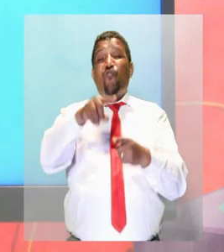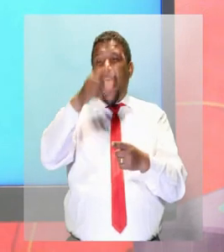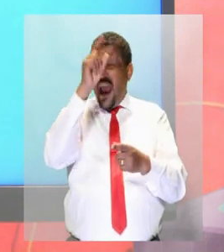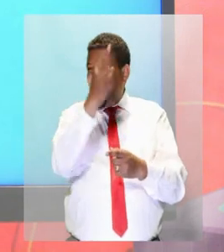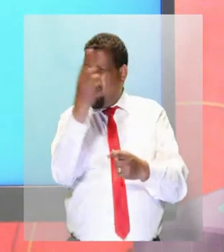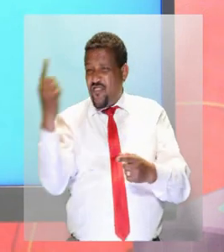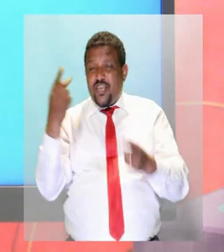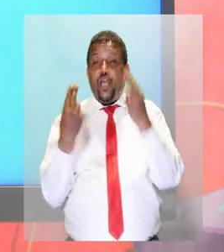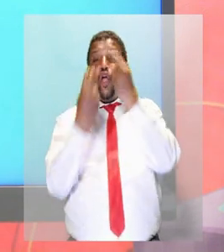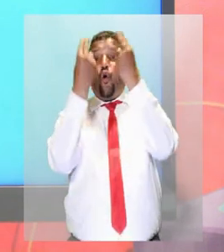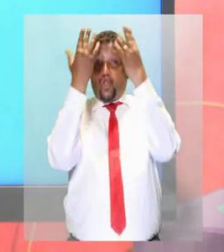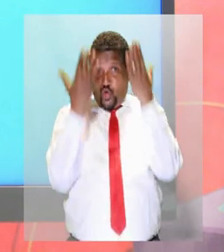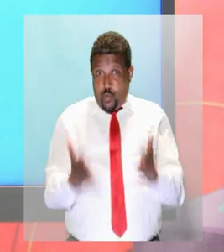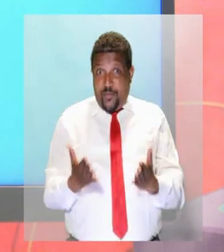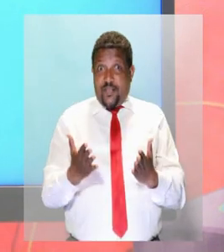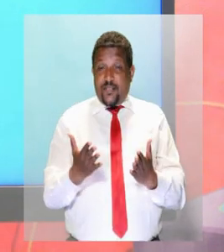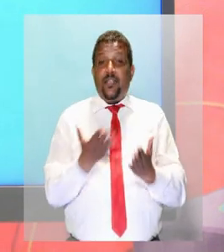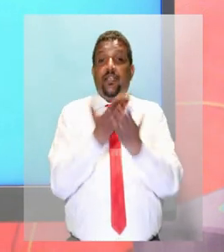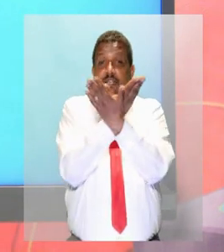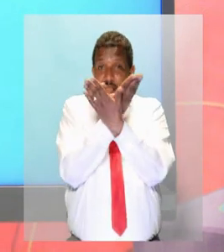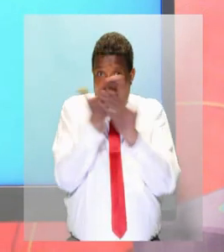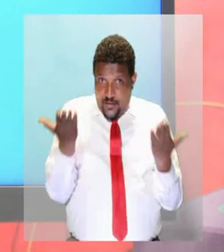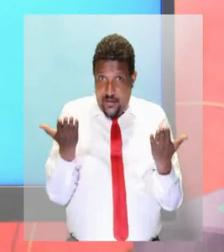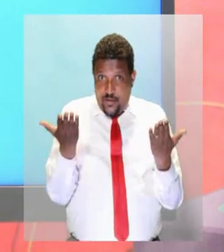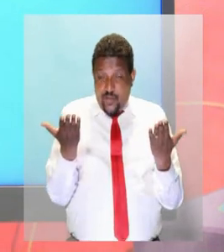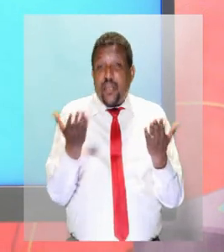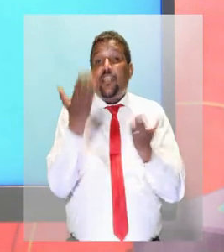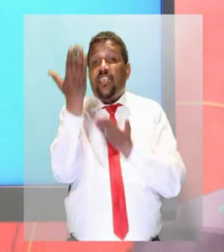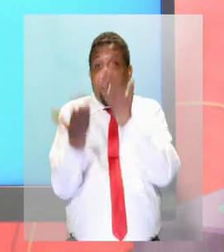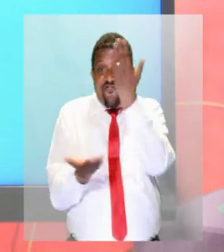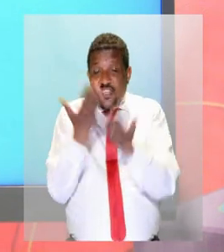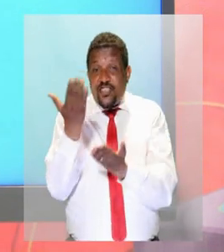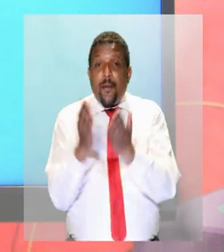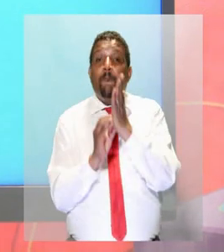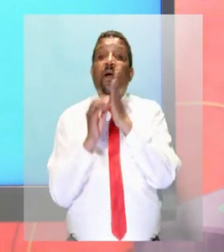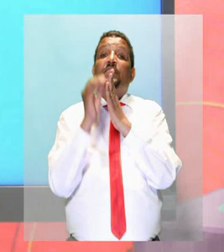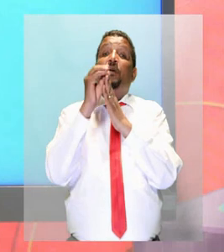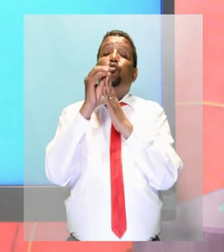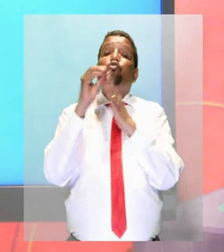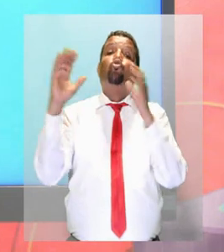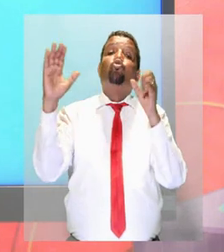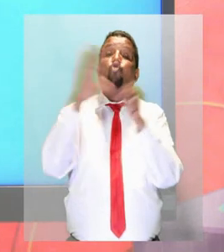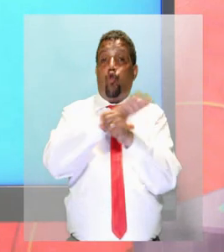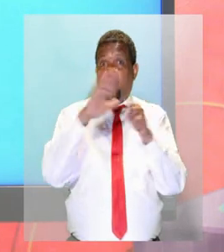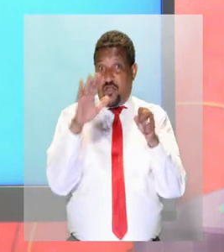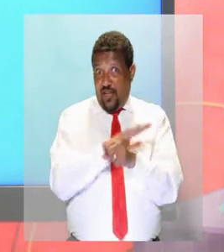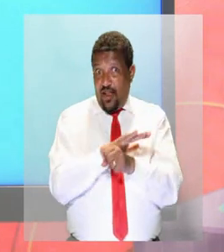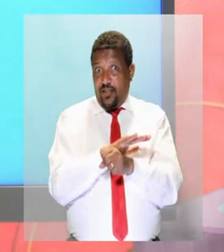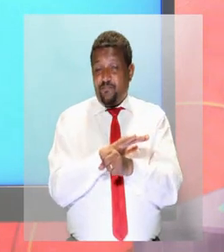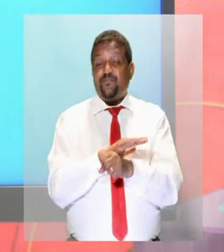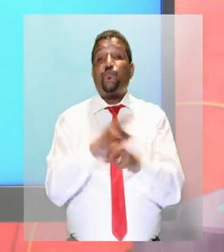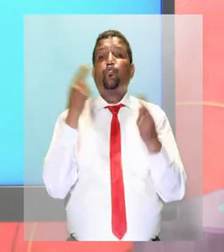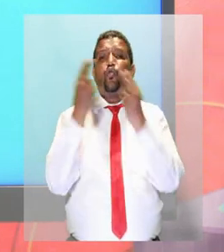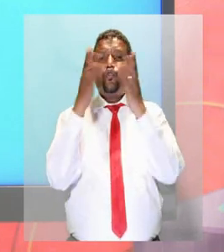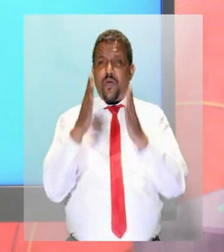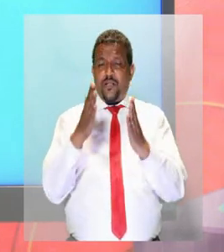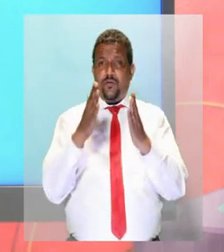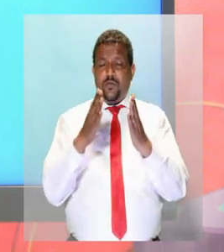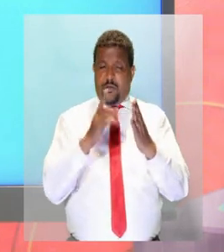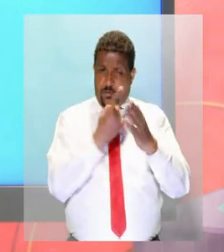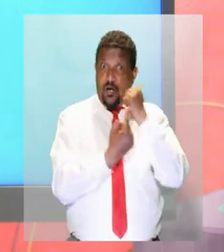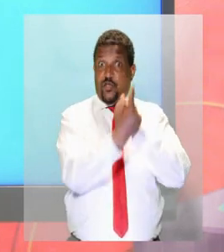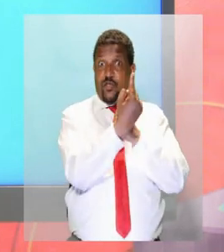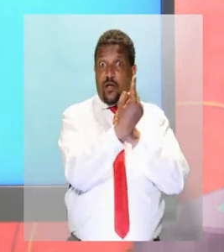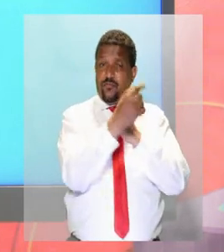consumer behind consuming goods and services is maximizing total utility. So when the consumer is rational, is